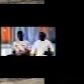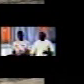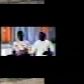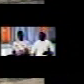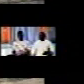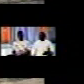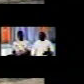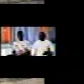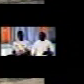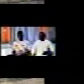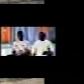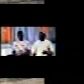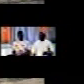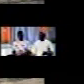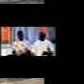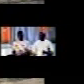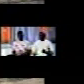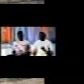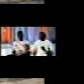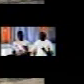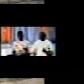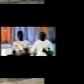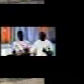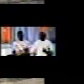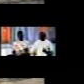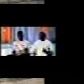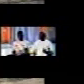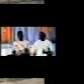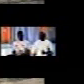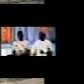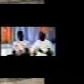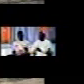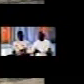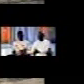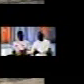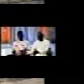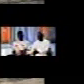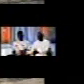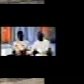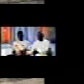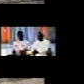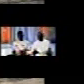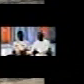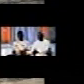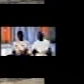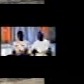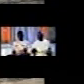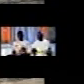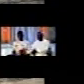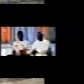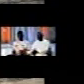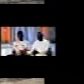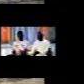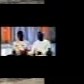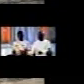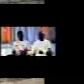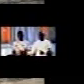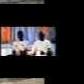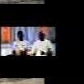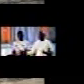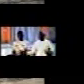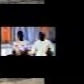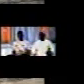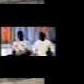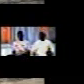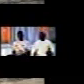preach and perish. None of us will pray and perish. None of us will do the work of God and be found condemned or guilty on the